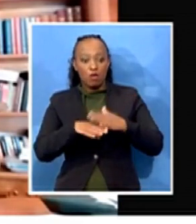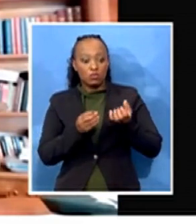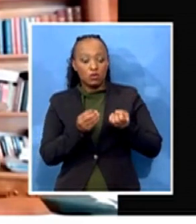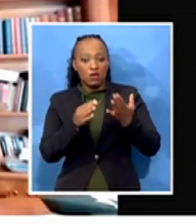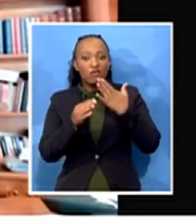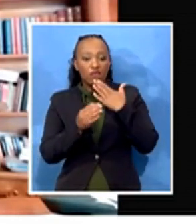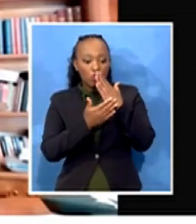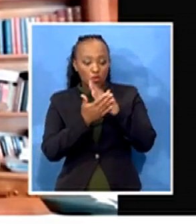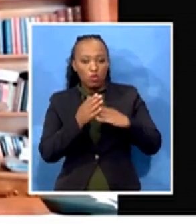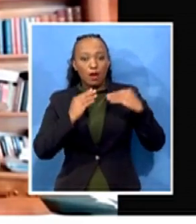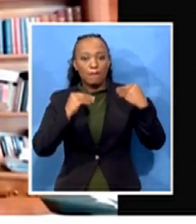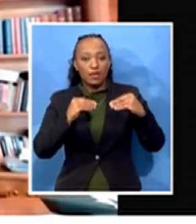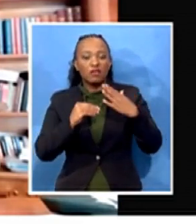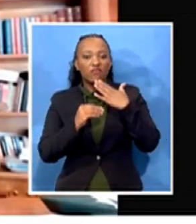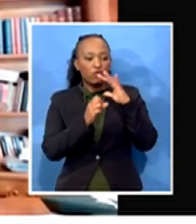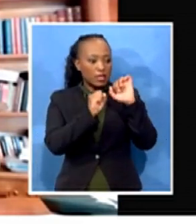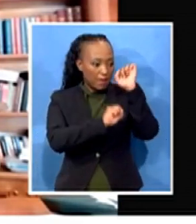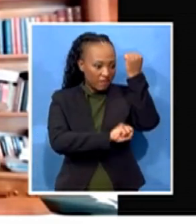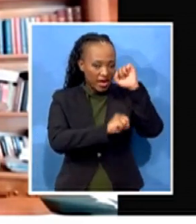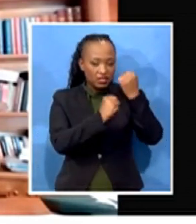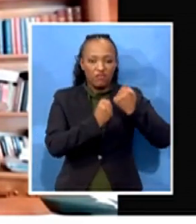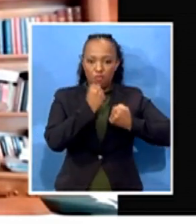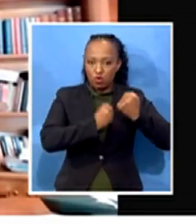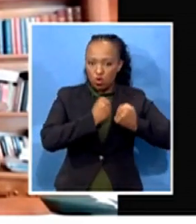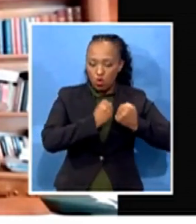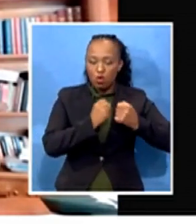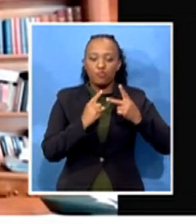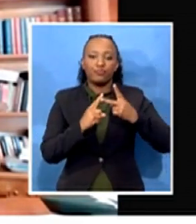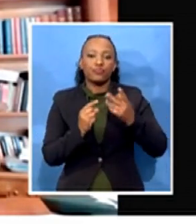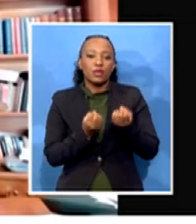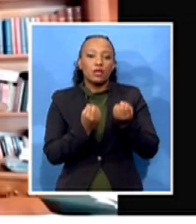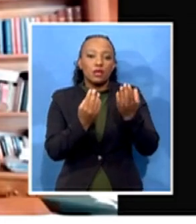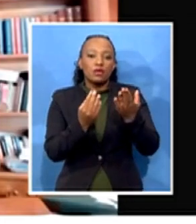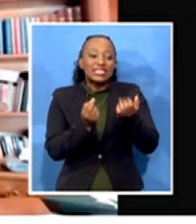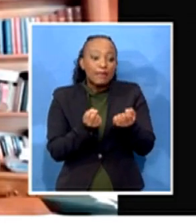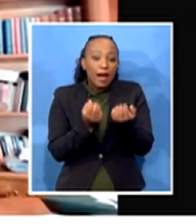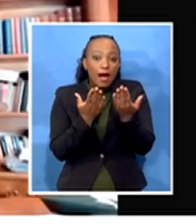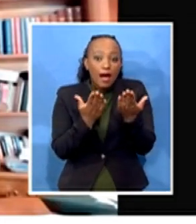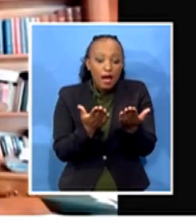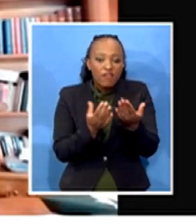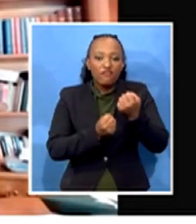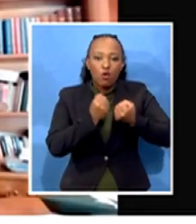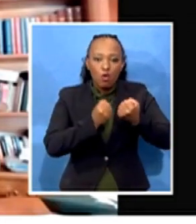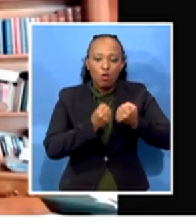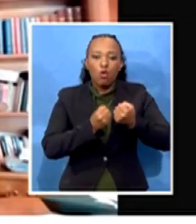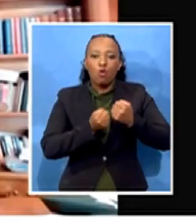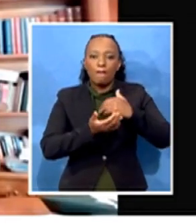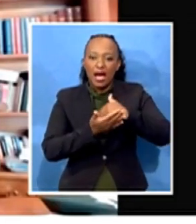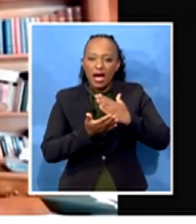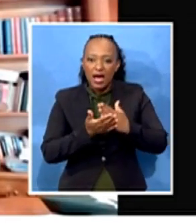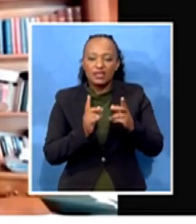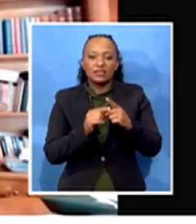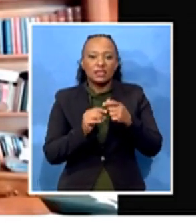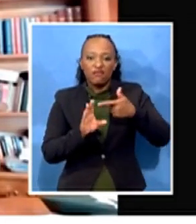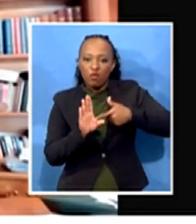manufacturing, provision of supplies, fuel, maintenance,